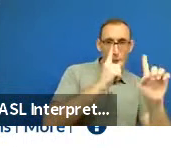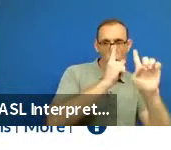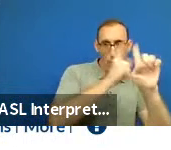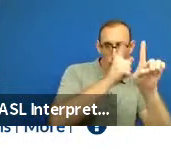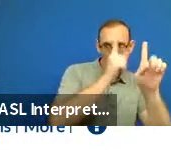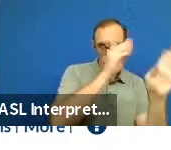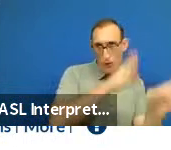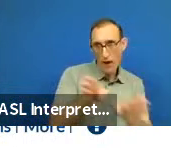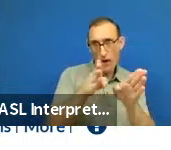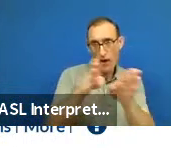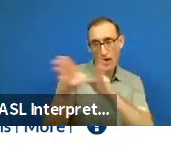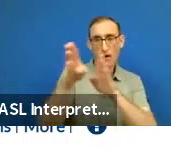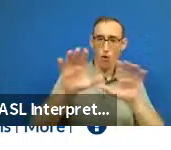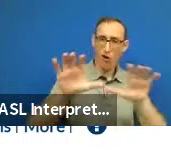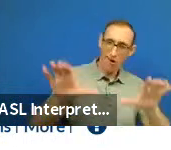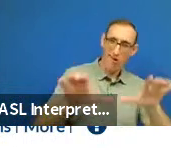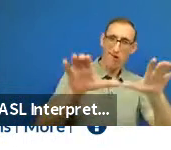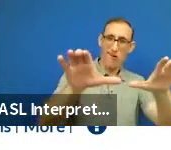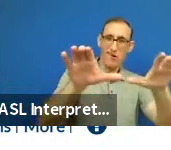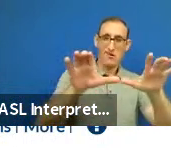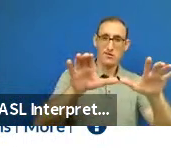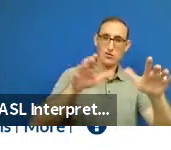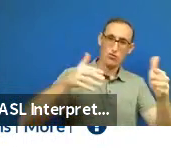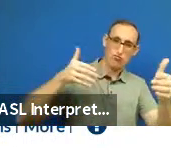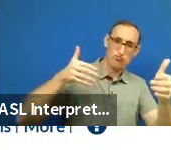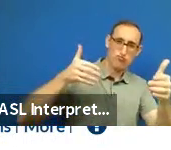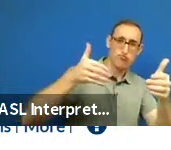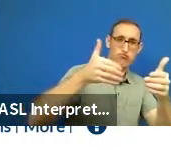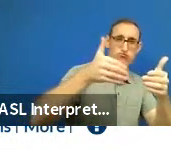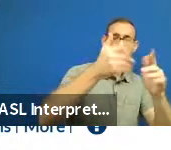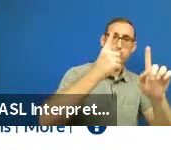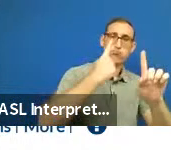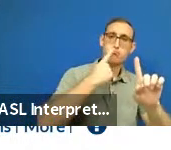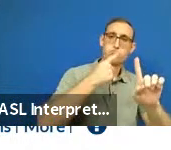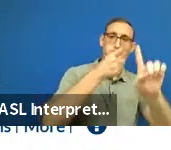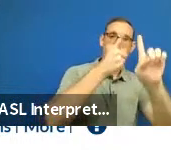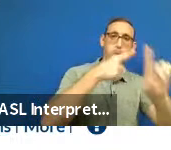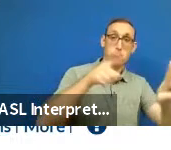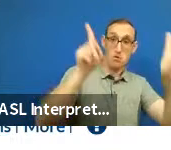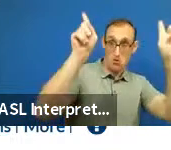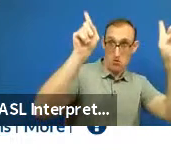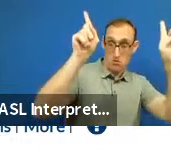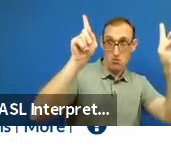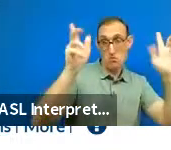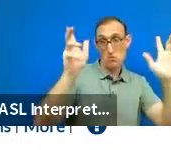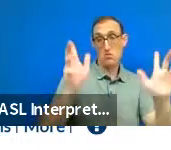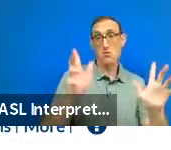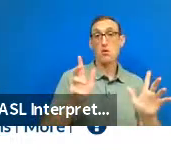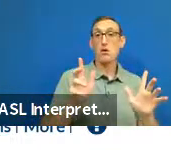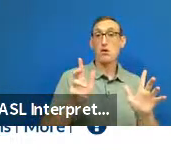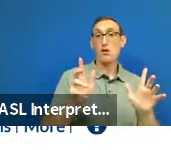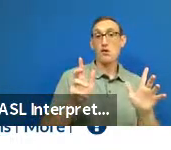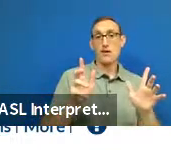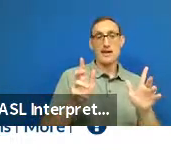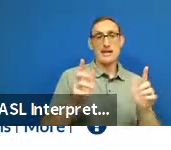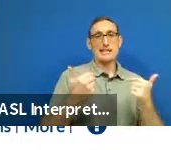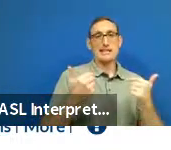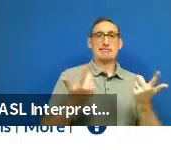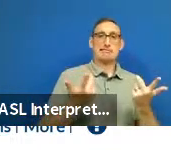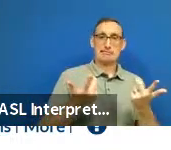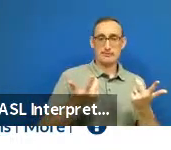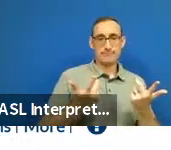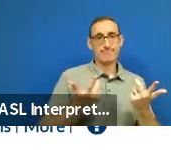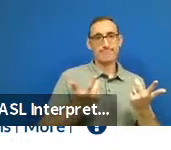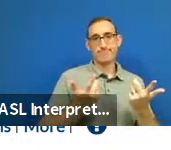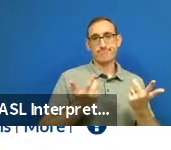strategies or actions towards accomplishing those objectives. And I'm unfortunately not able to